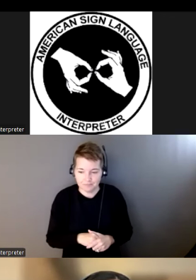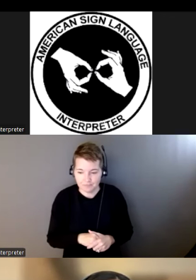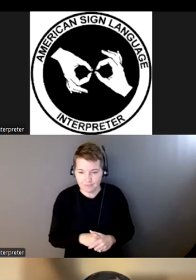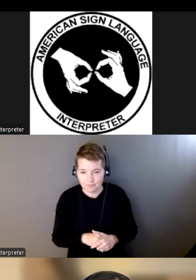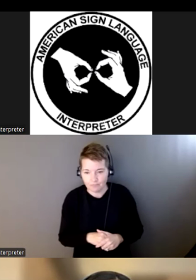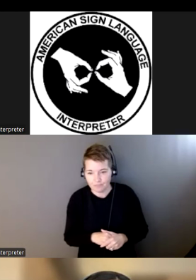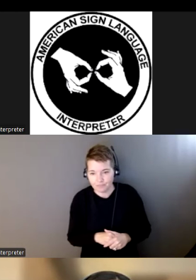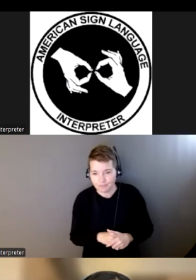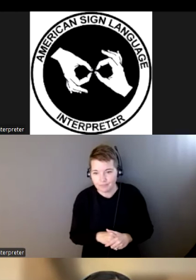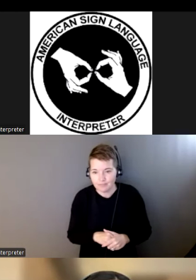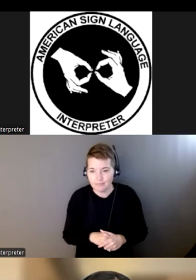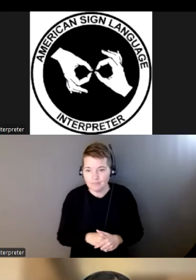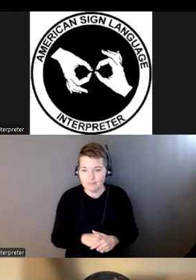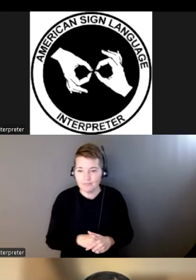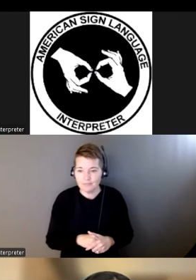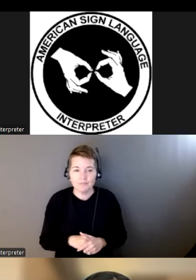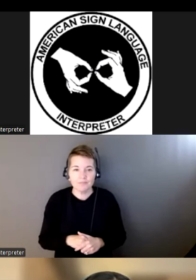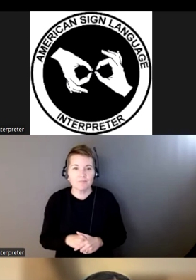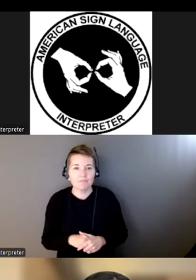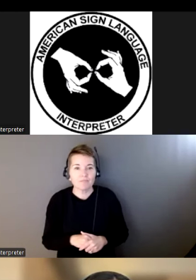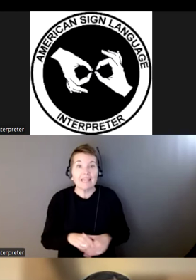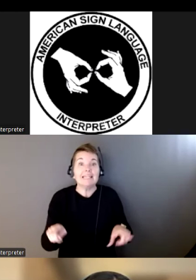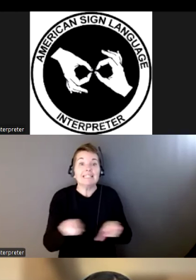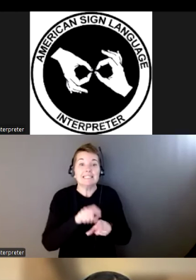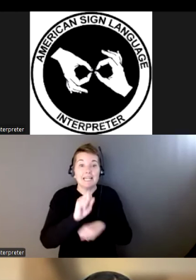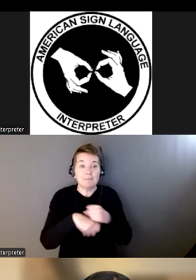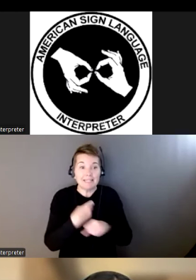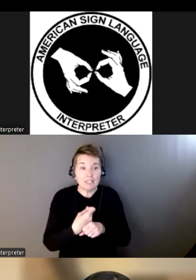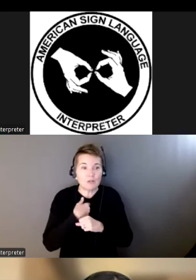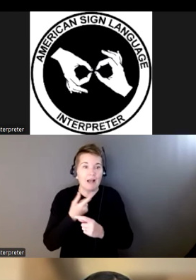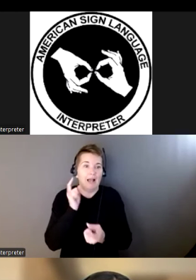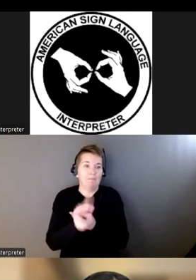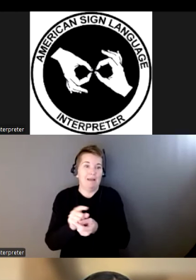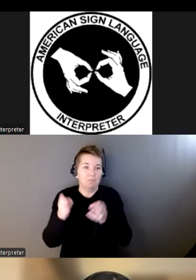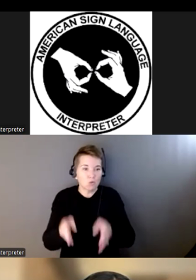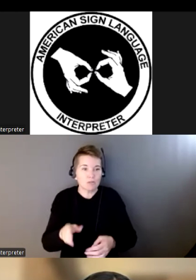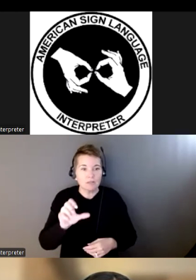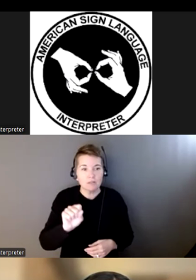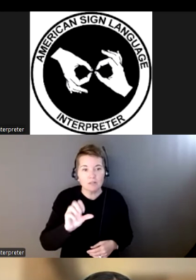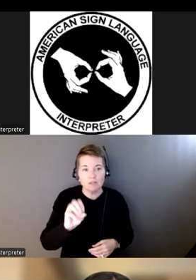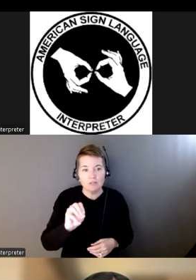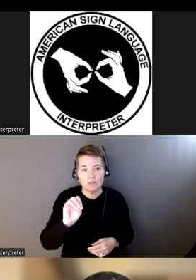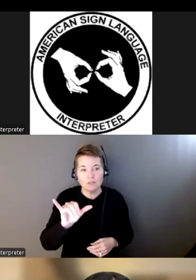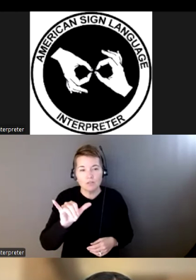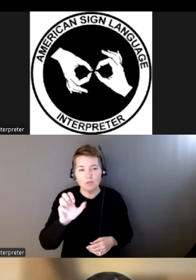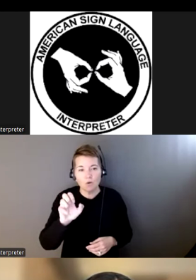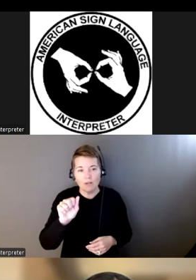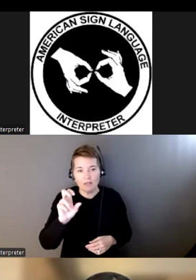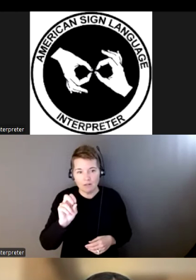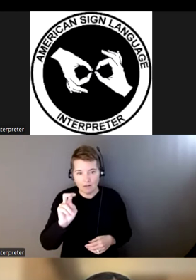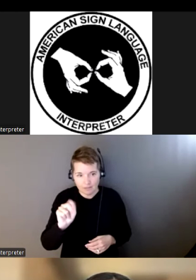During the same year, I met an artist named Soyeon Kim when she was exhibiting a diorama piece